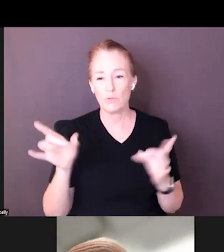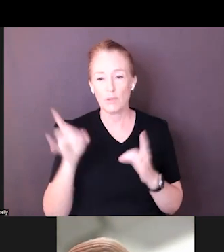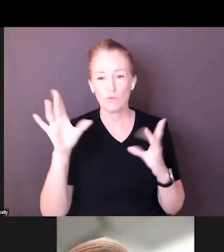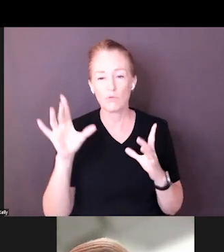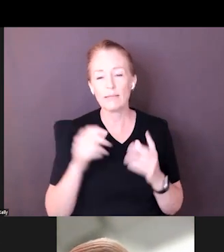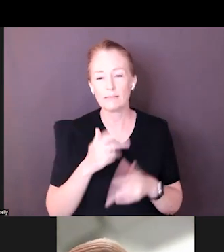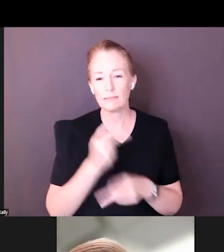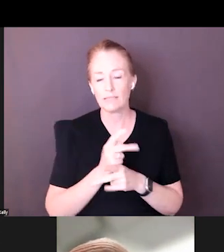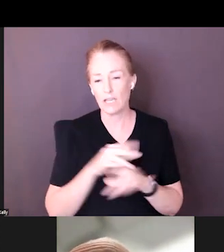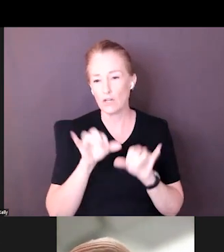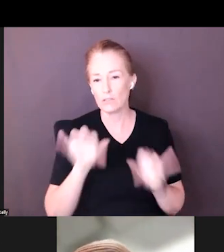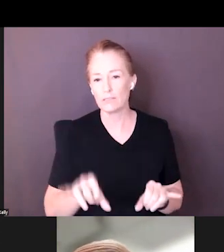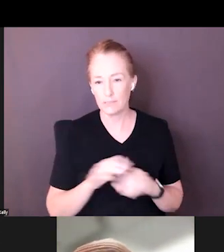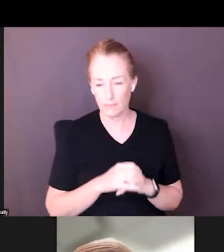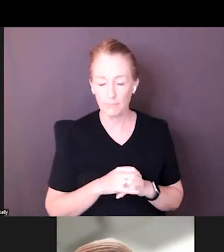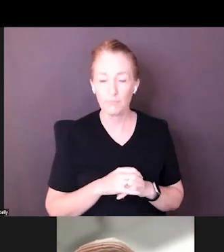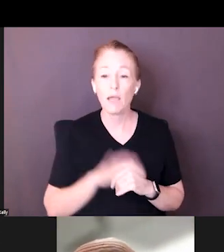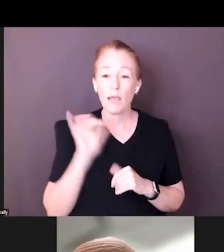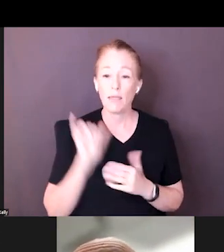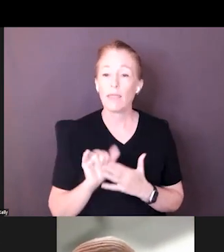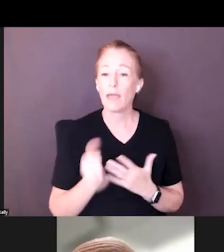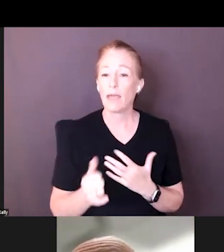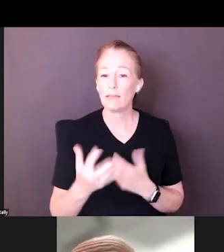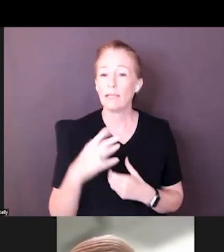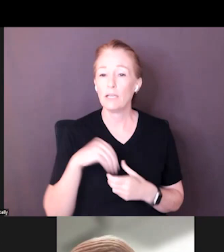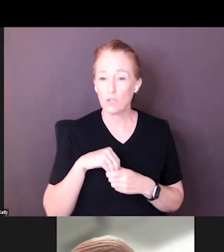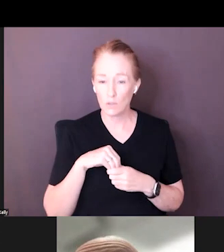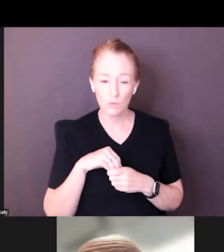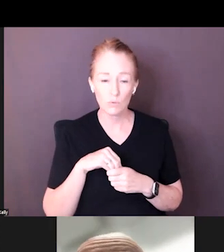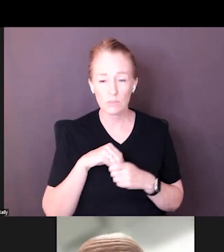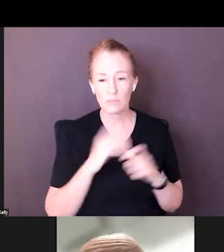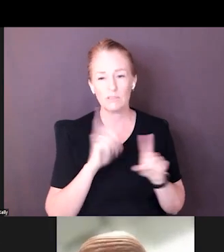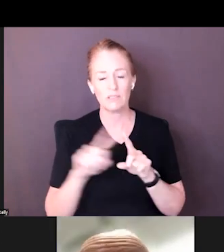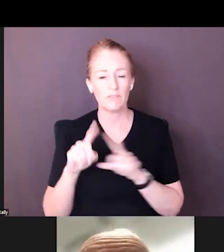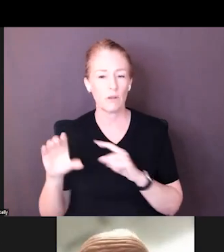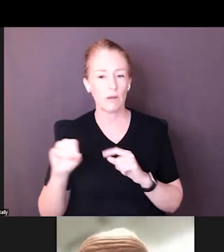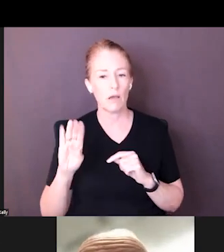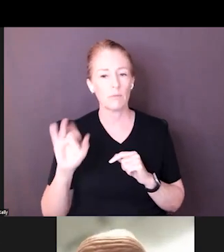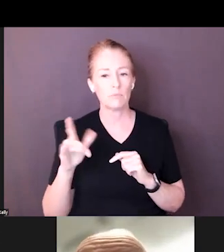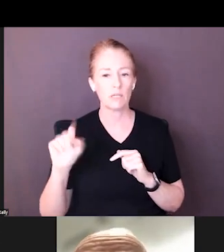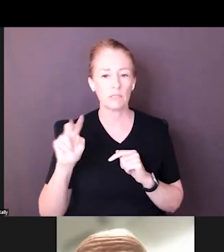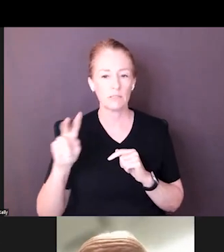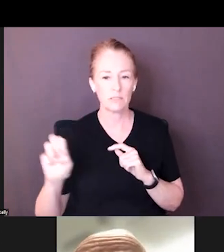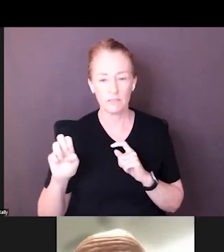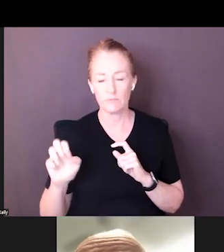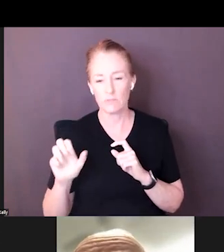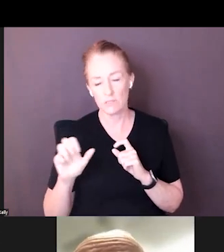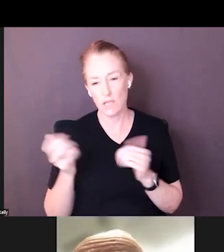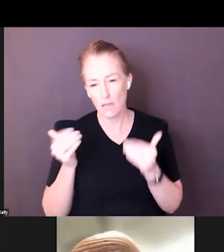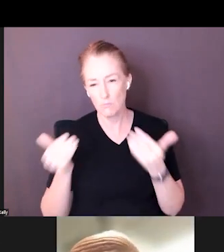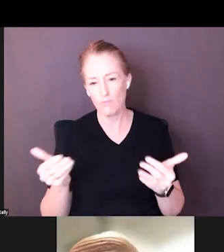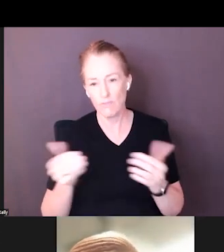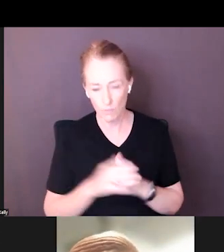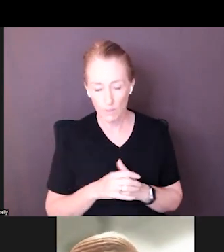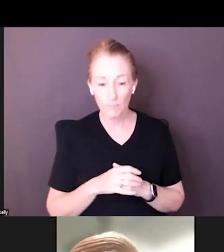that also includes a number of objectives to try to move that forward. So again, I